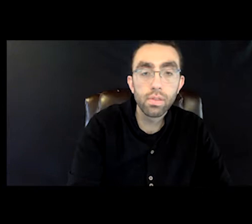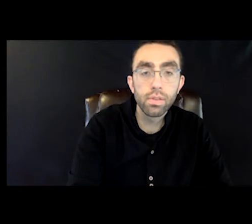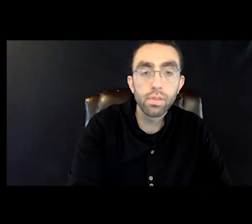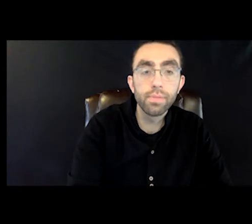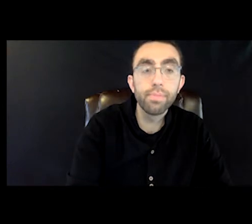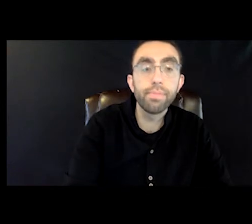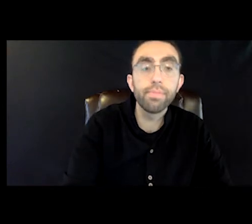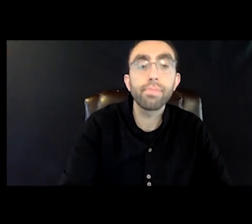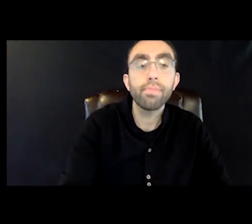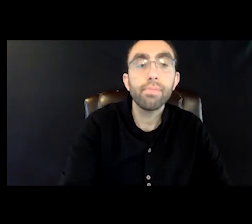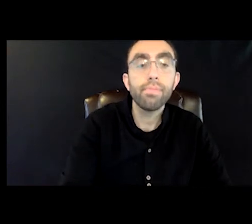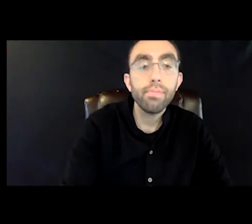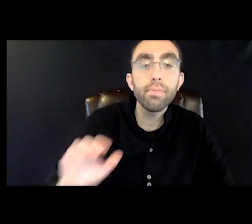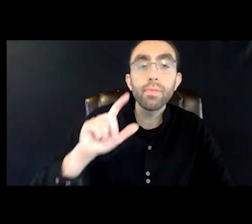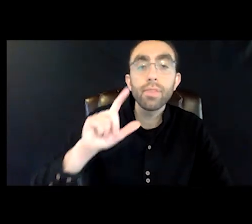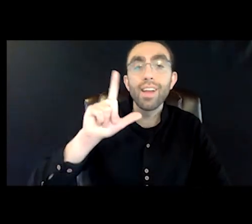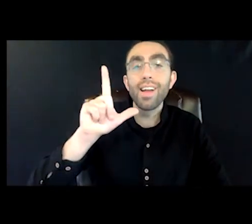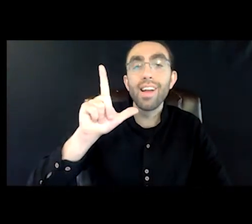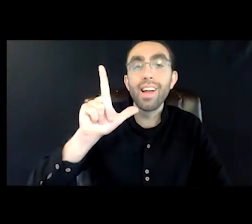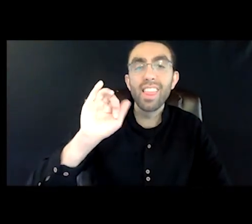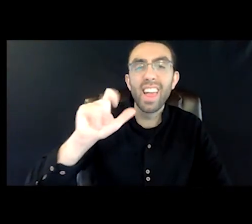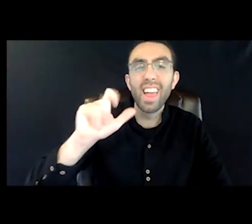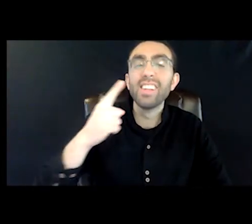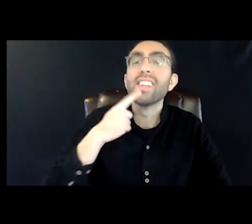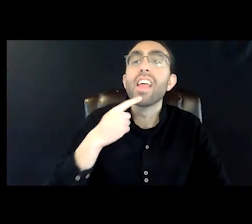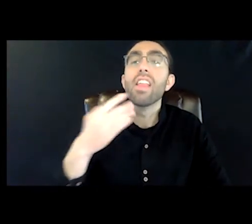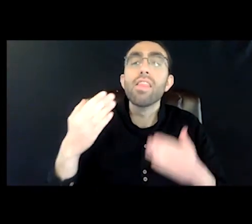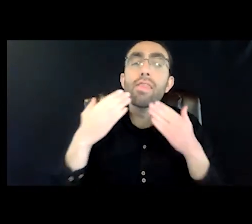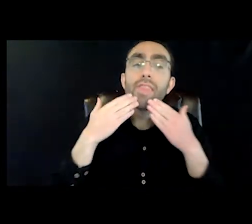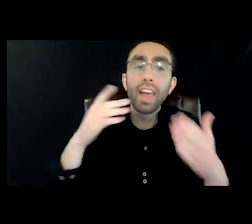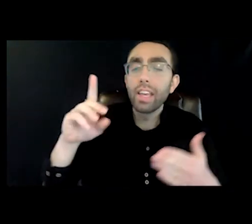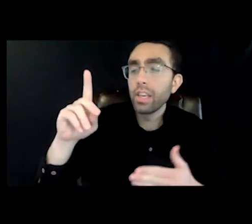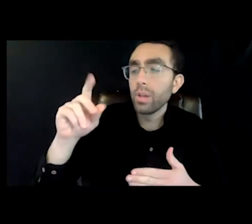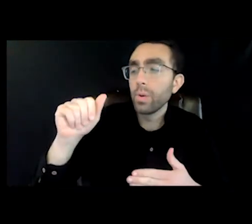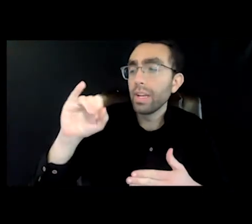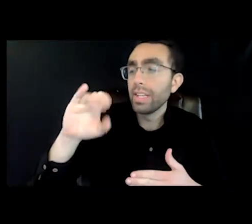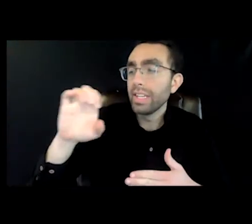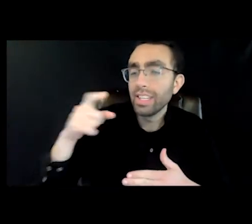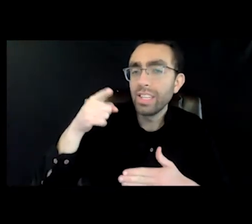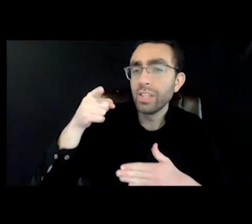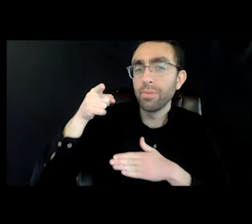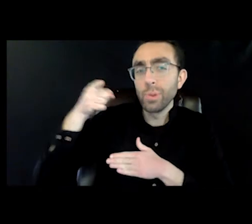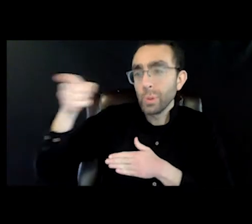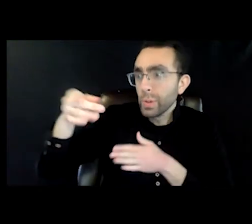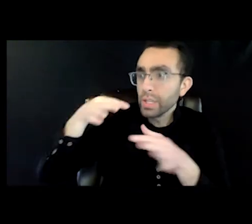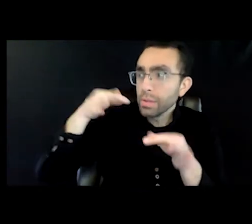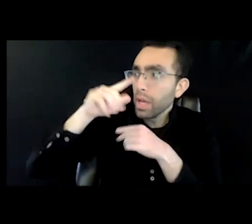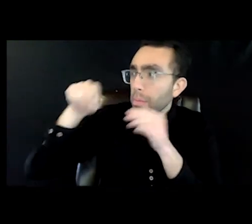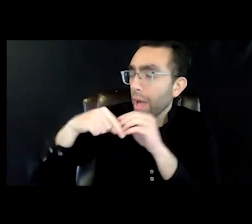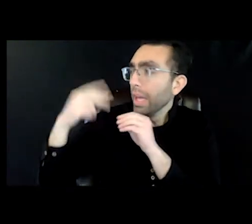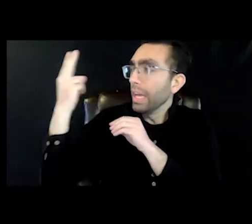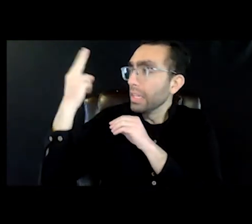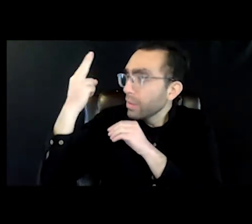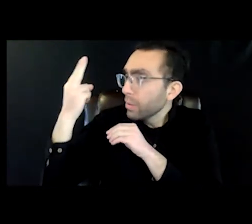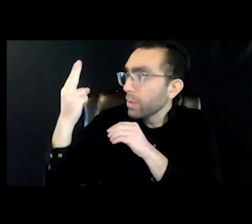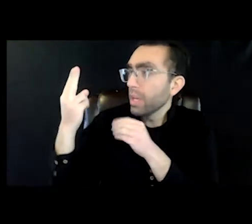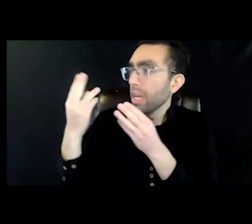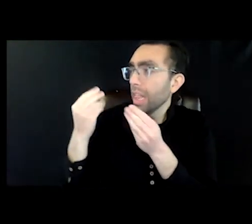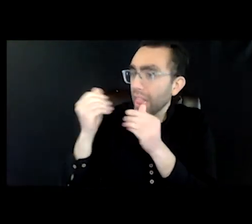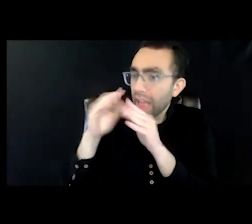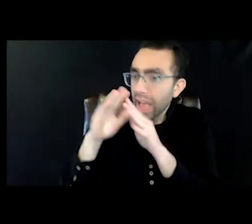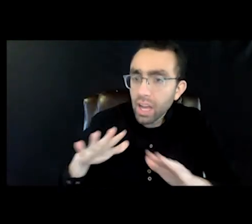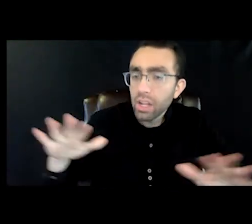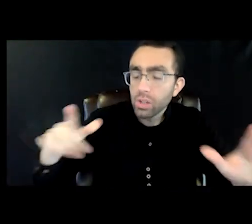Thanks, Daisee. Really coming in. It was like just perfect serendipitous that we got the land historical and you're providing us the